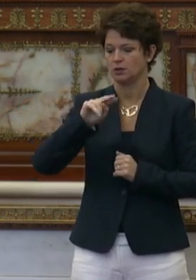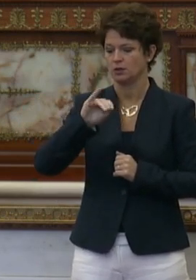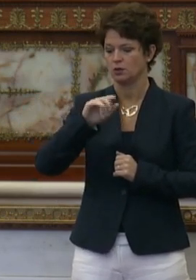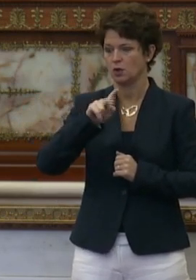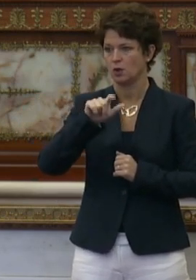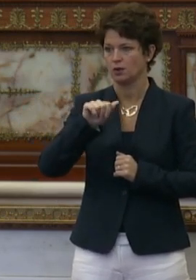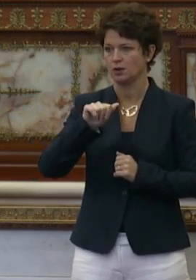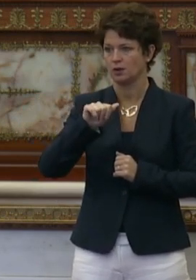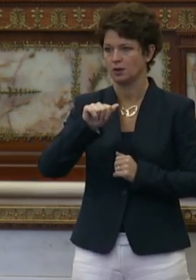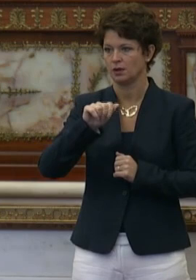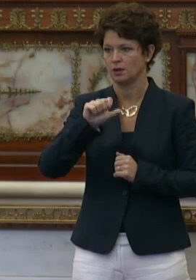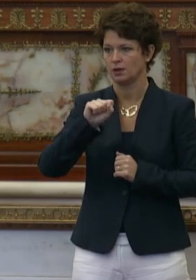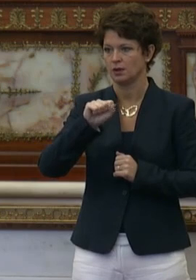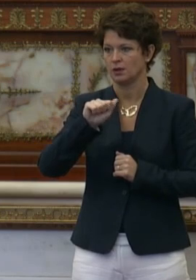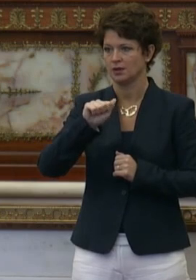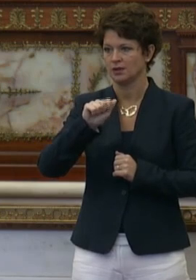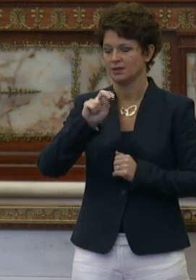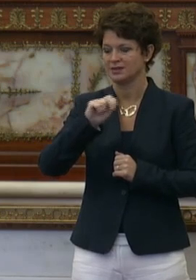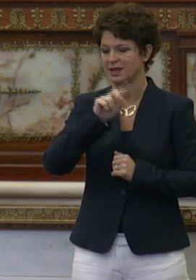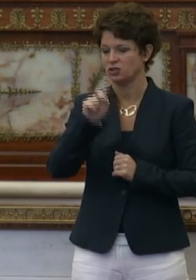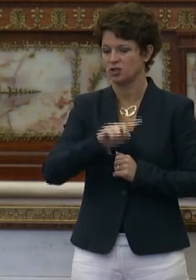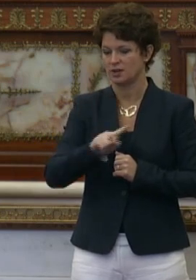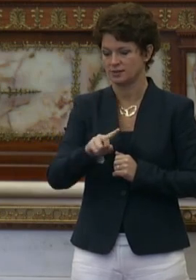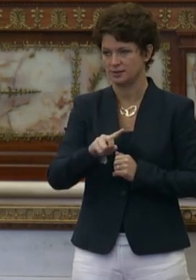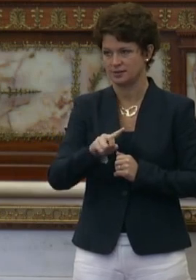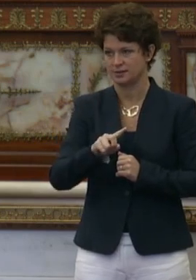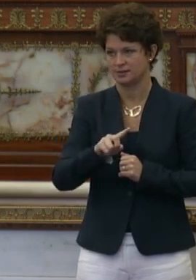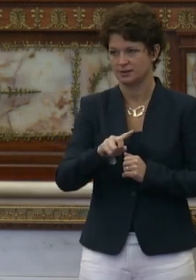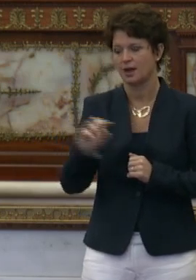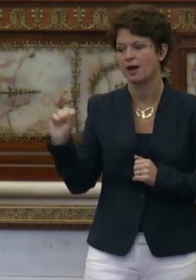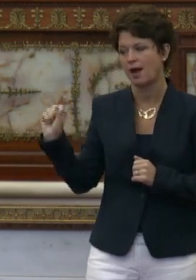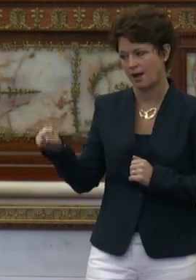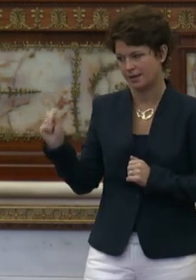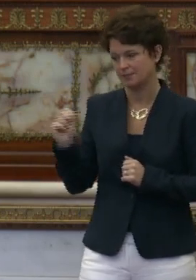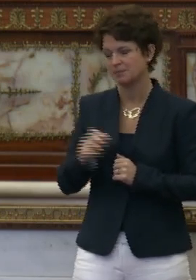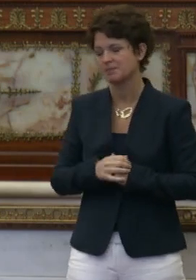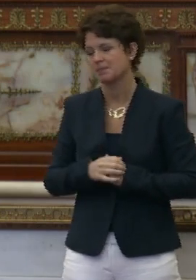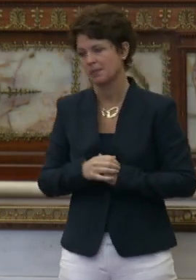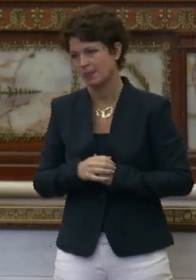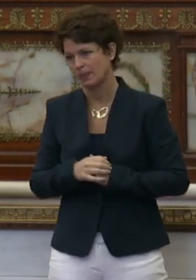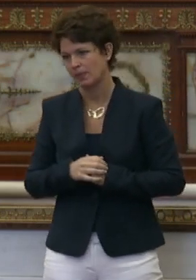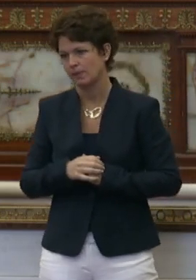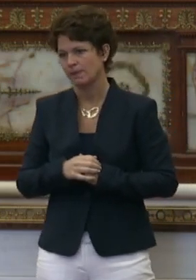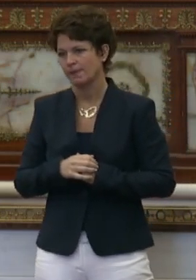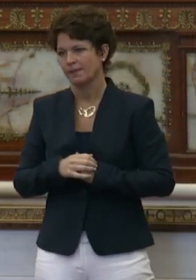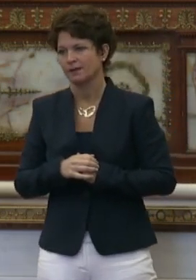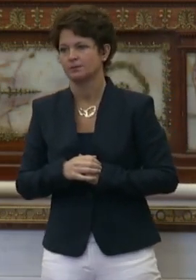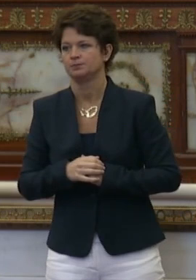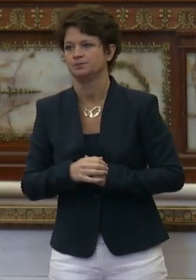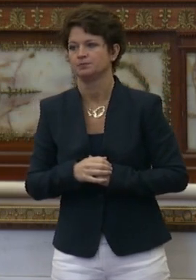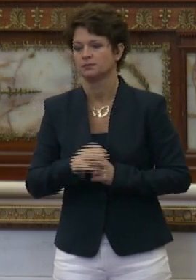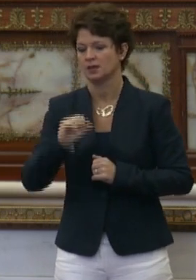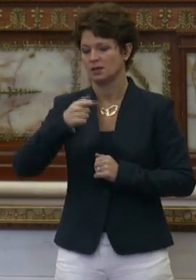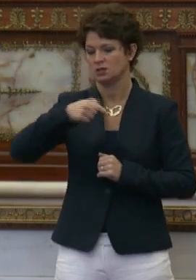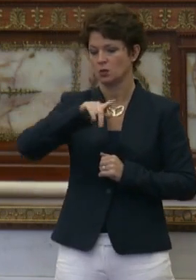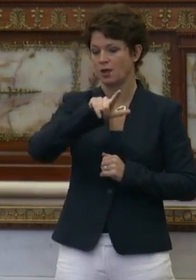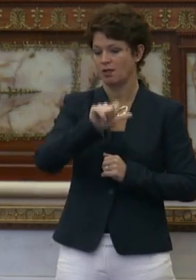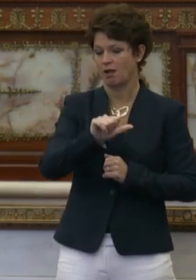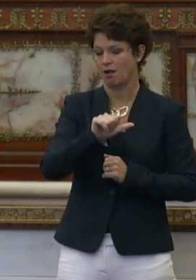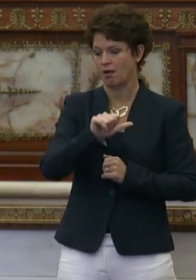Councilwoman Quiñones Sanchez. Aye. Councilman Squillo?